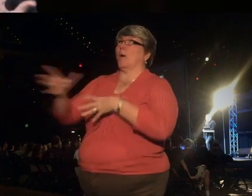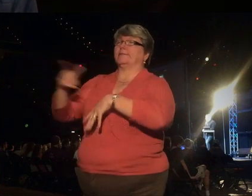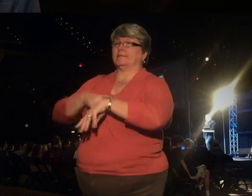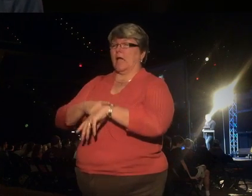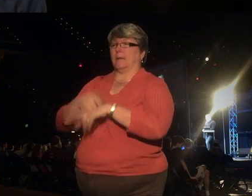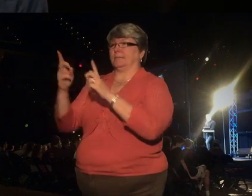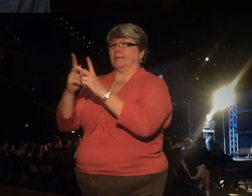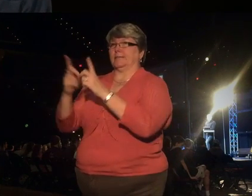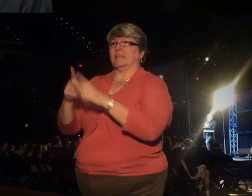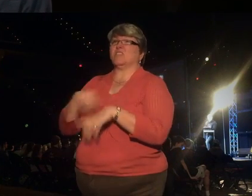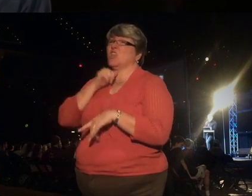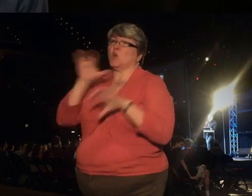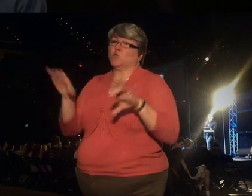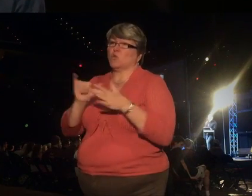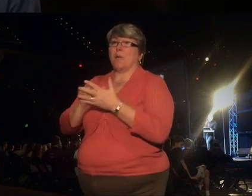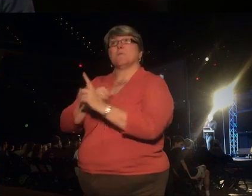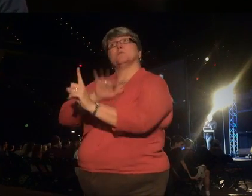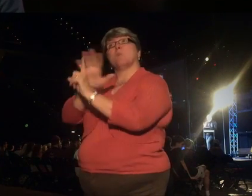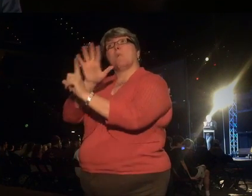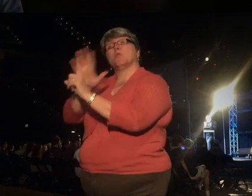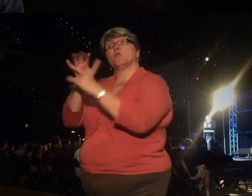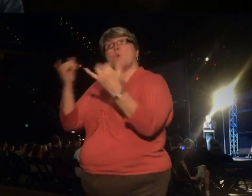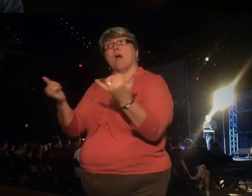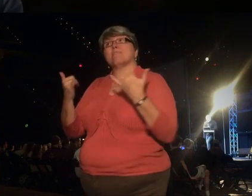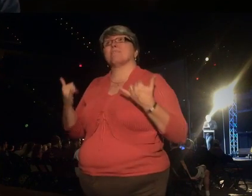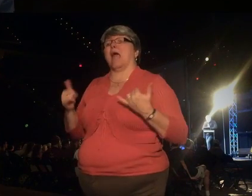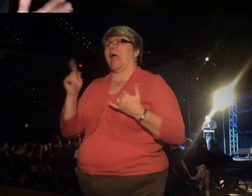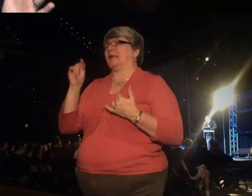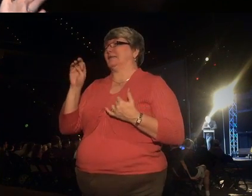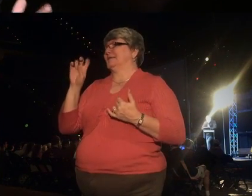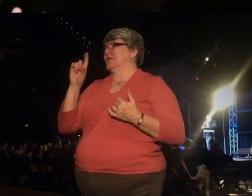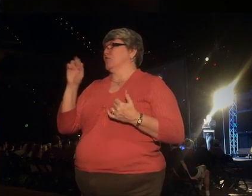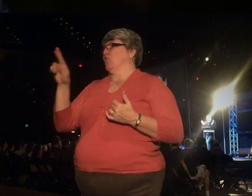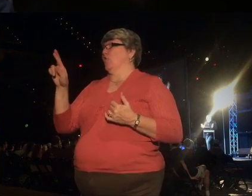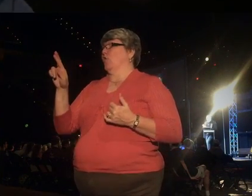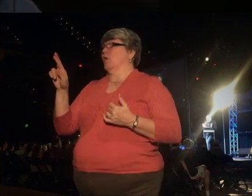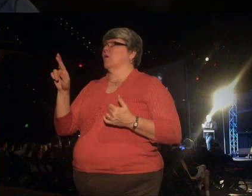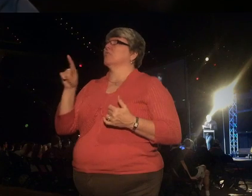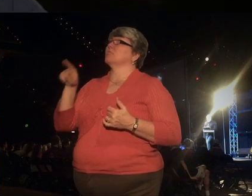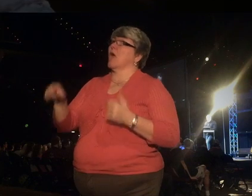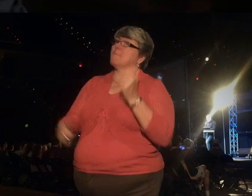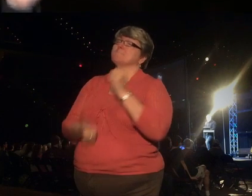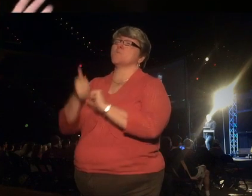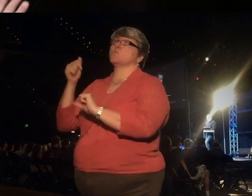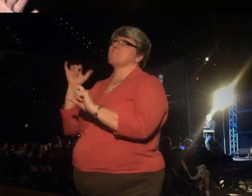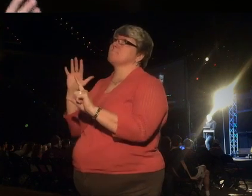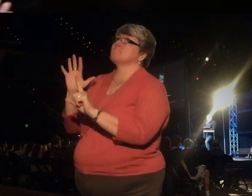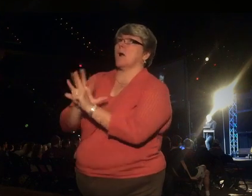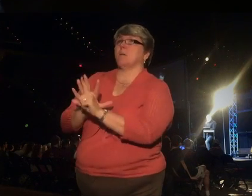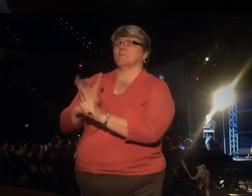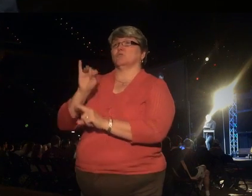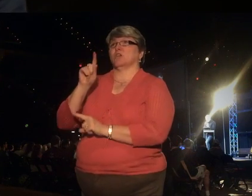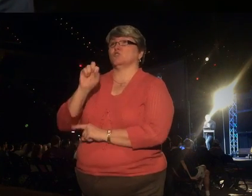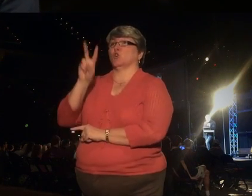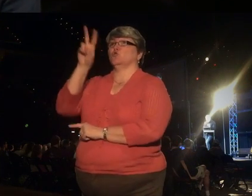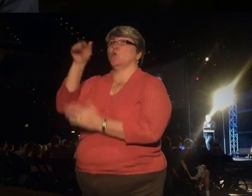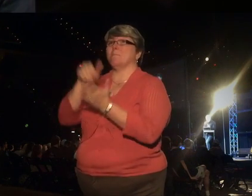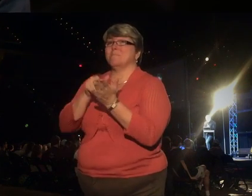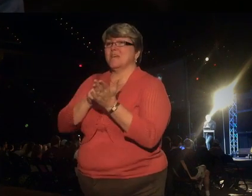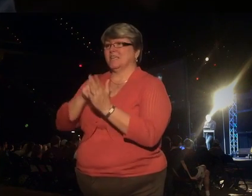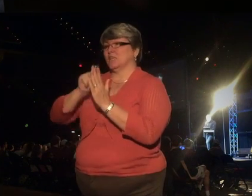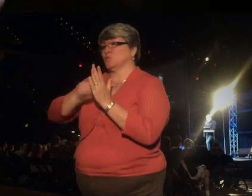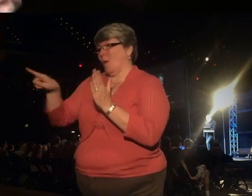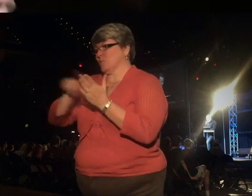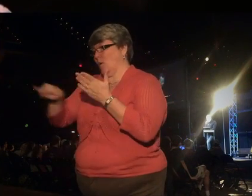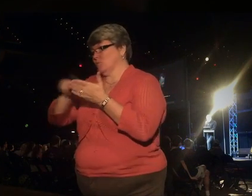And so most of them don't do it now. And the most popular one, like Tinder, which is by far the most popular one. There are 2 billion swipes a